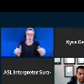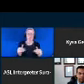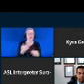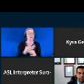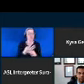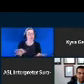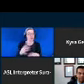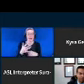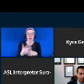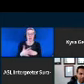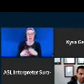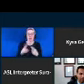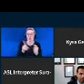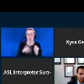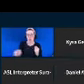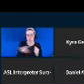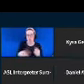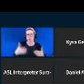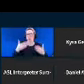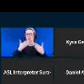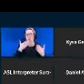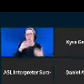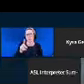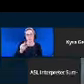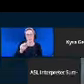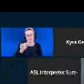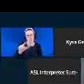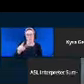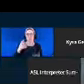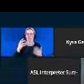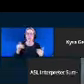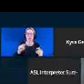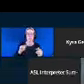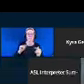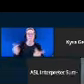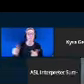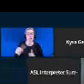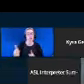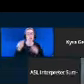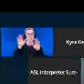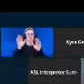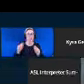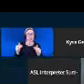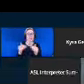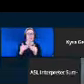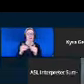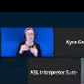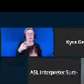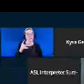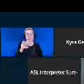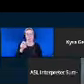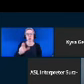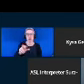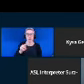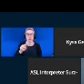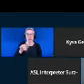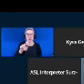So thank you so much, Daniel. And with that, we're going to turn over to another great colleague of mine, Peter Mina. He serves as